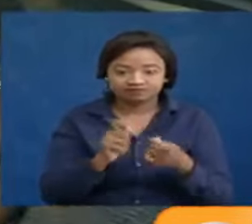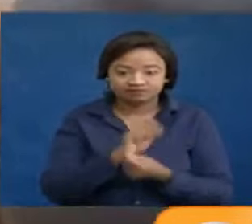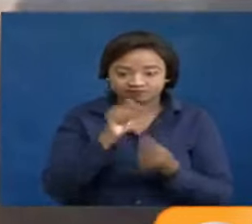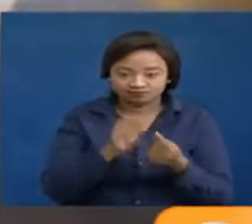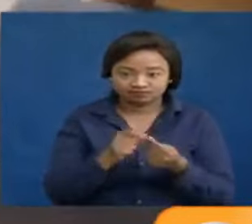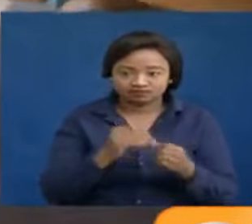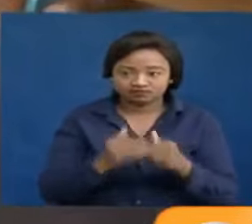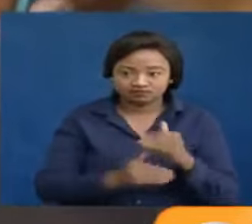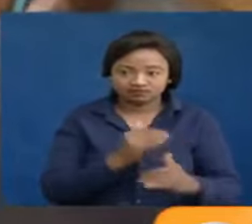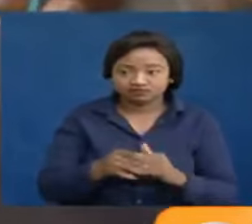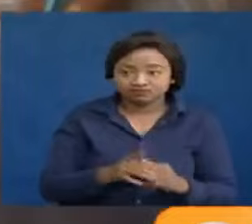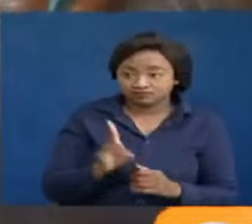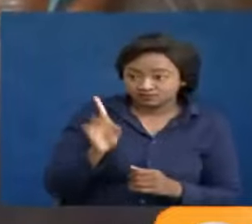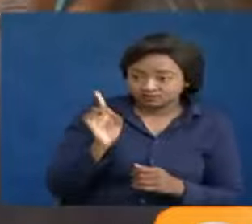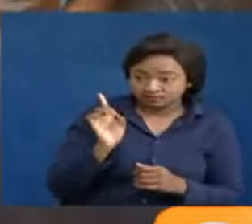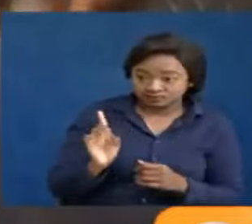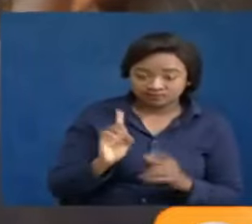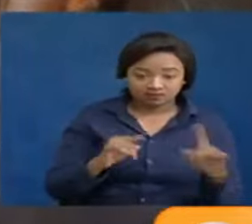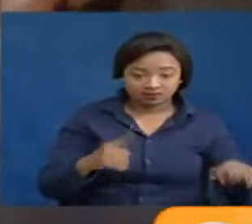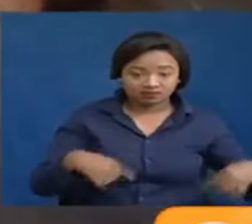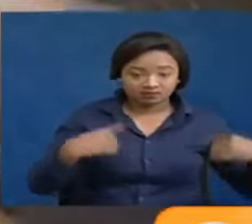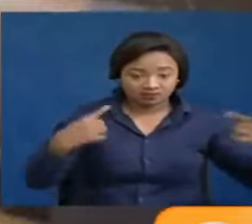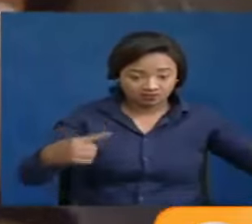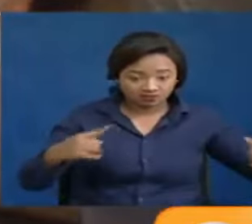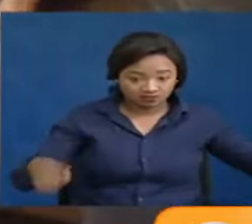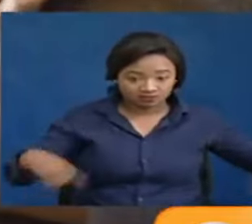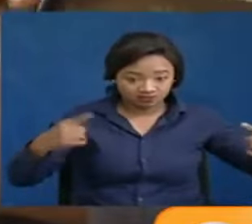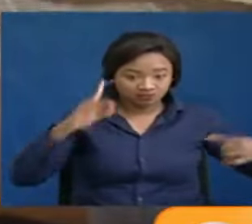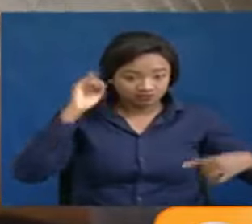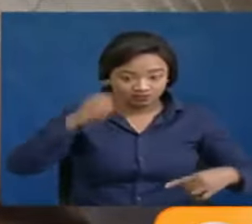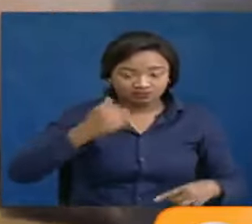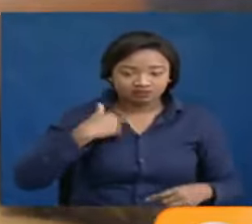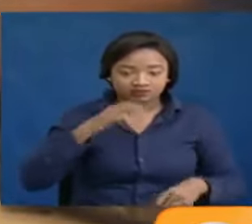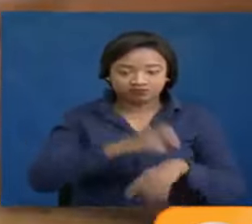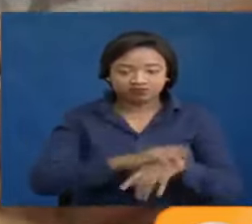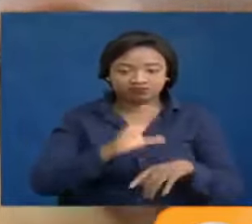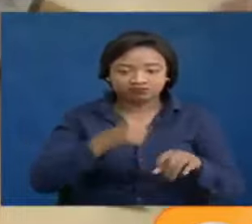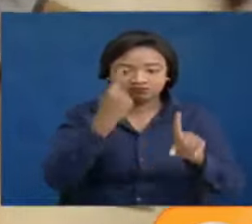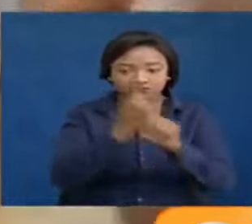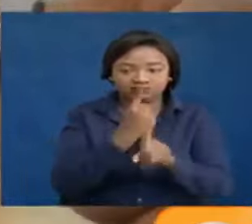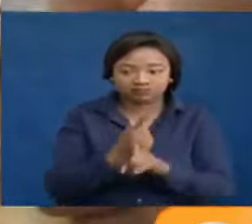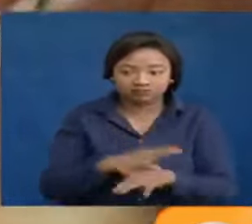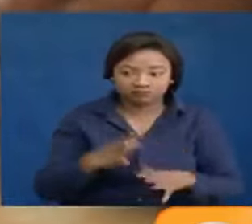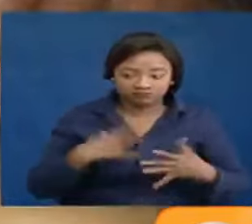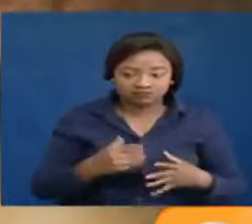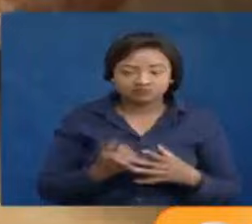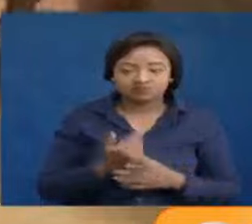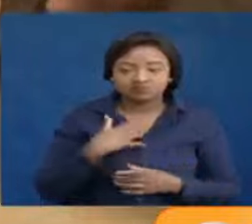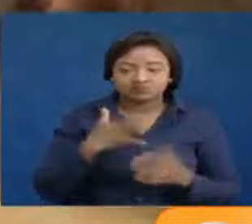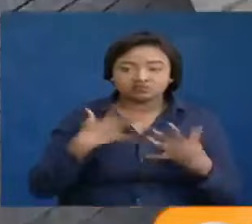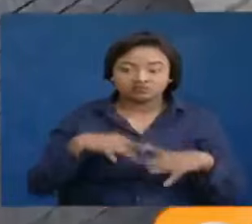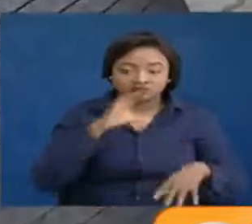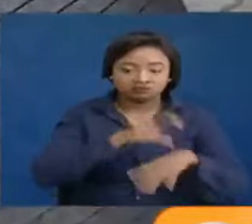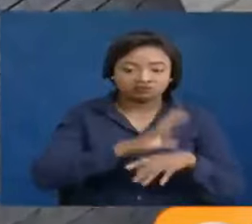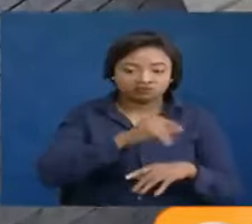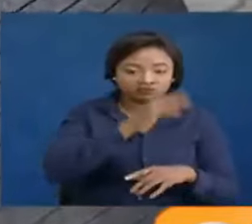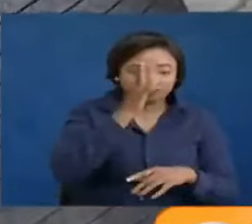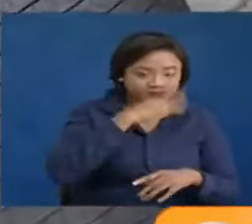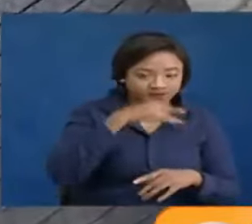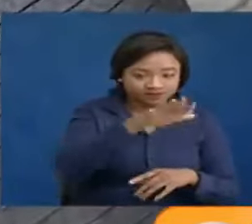processes. Upcycled tire, so far I get them from different, there are people who harvest them from the landfills, and